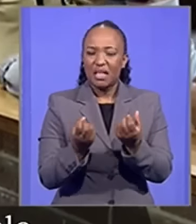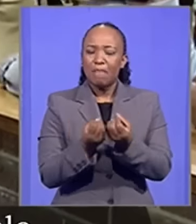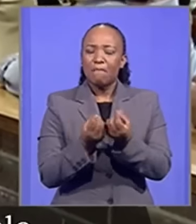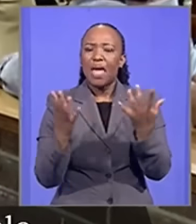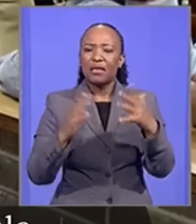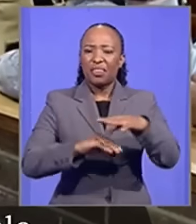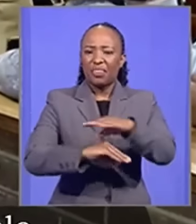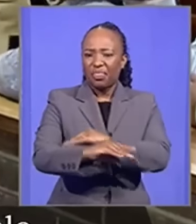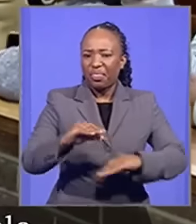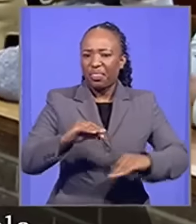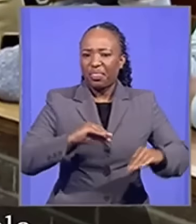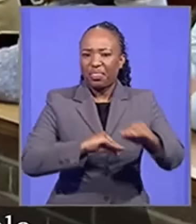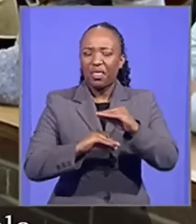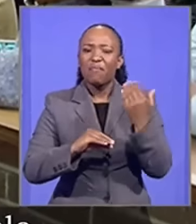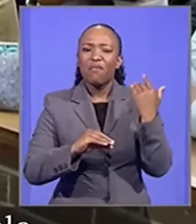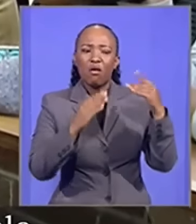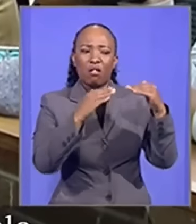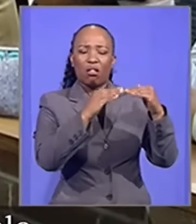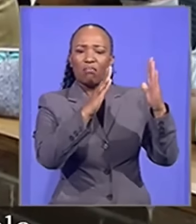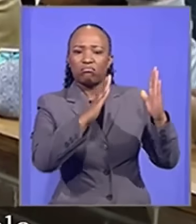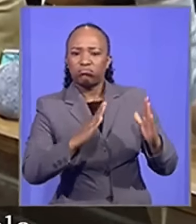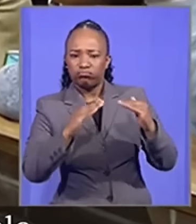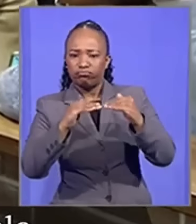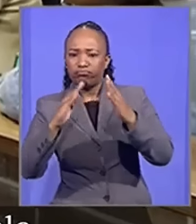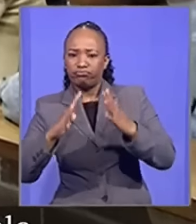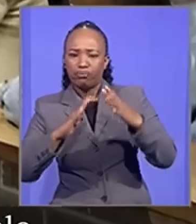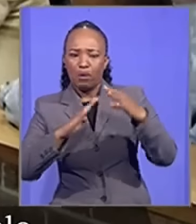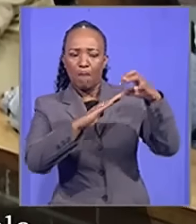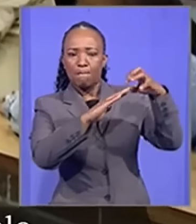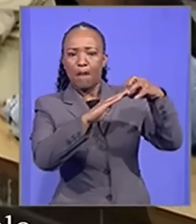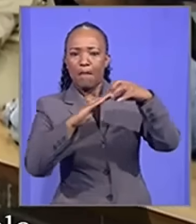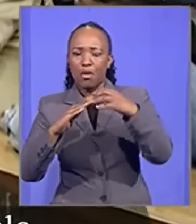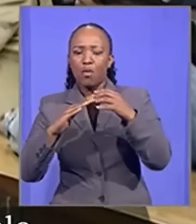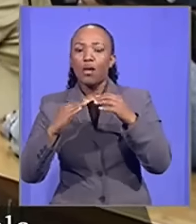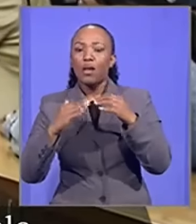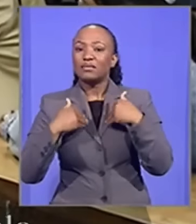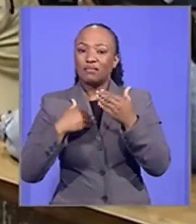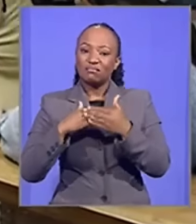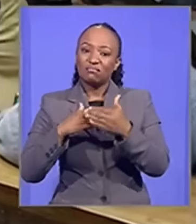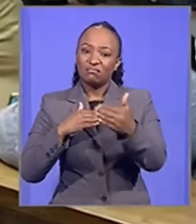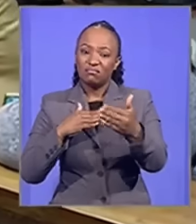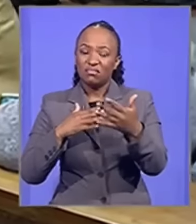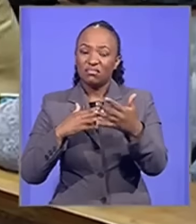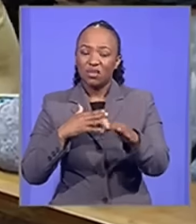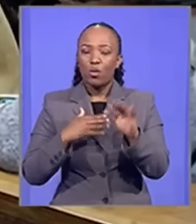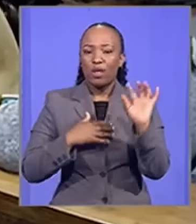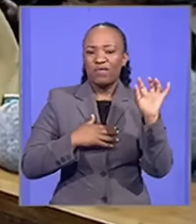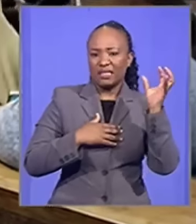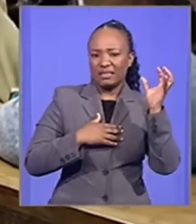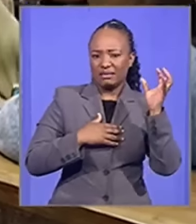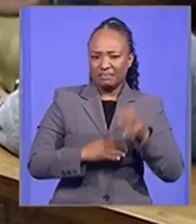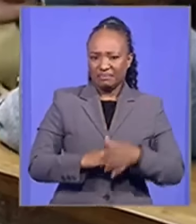diana ofela ya marulelo a asbestos e tla qala isa ho ka Mmesa le kgotleng le phahameng la dinyewe la Free